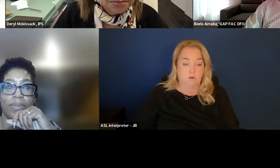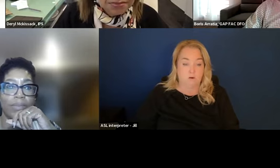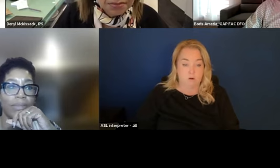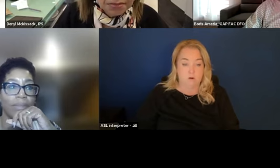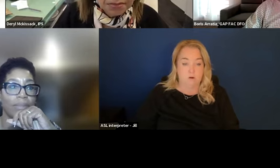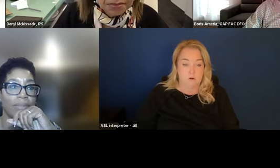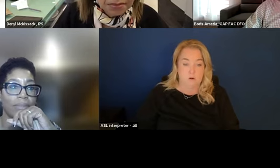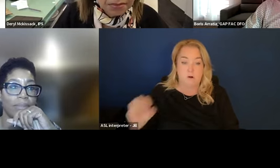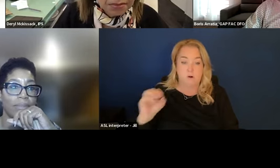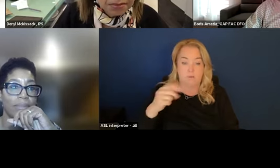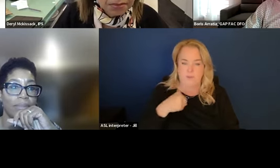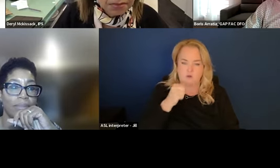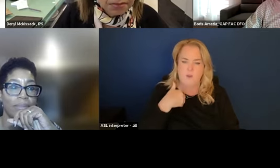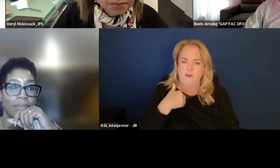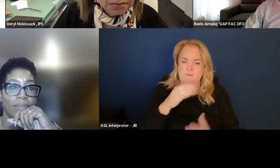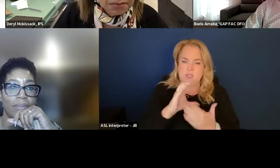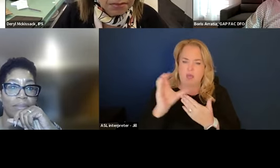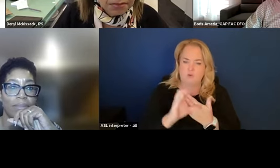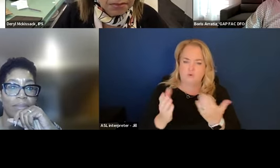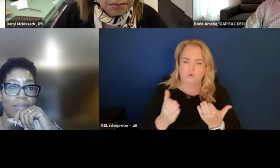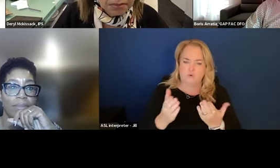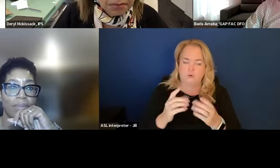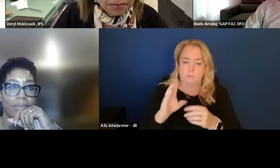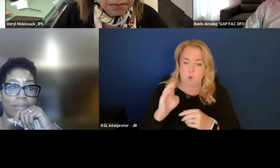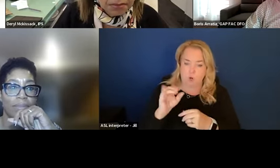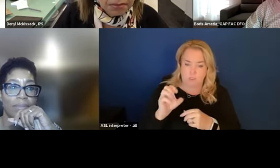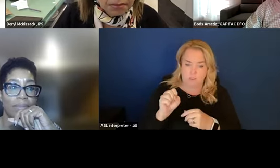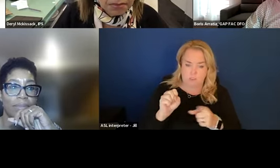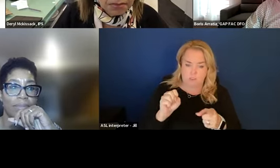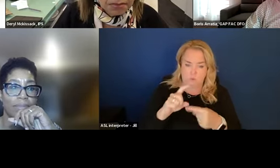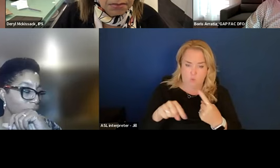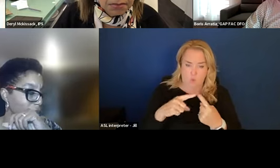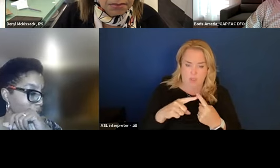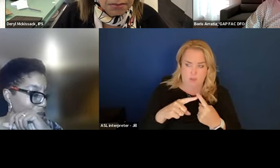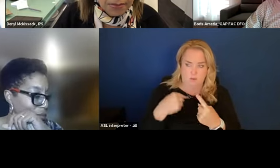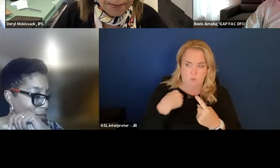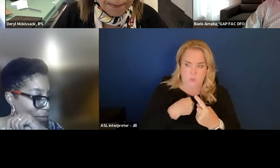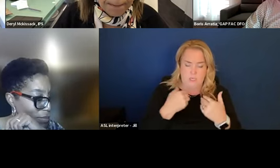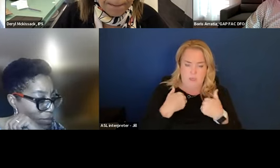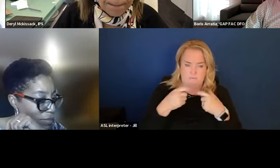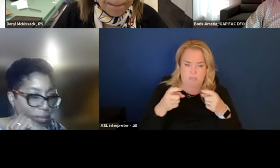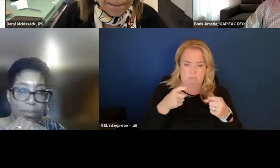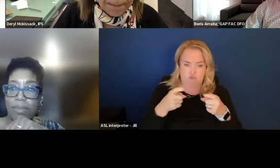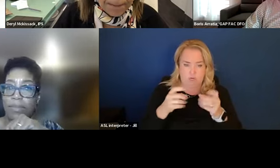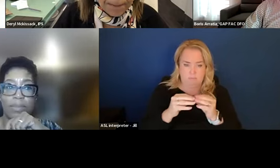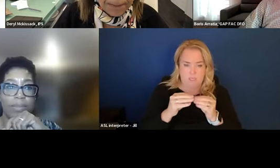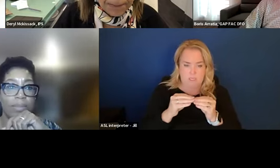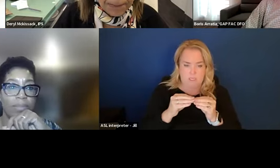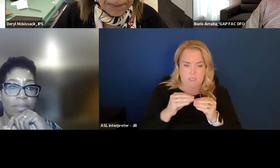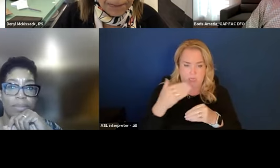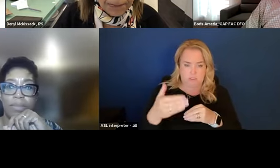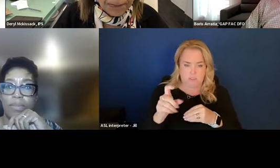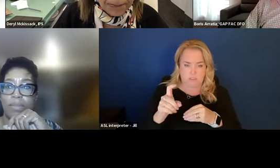Great. I don't have the calendar in front of me. So Boris, do you know if we have an administrative meeting scheduled